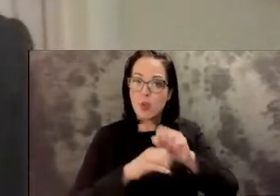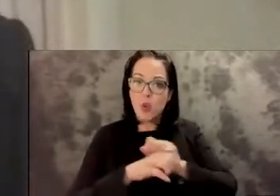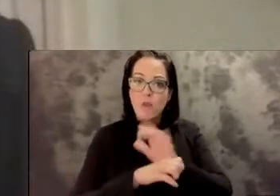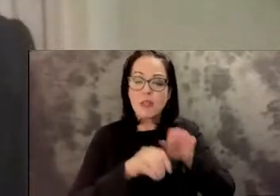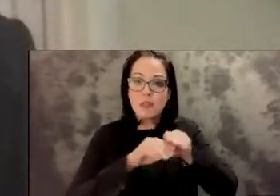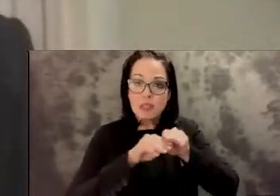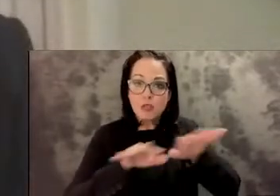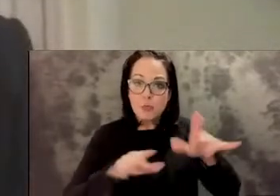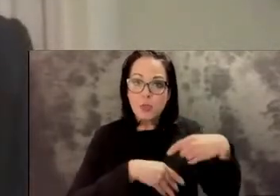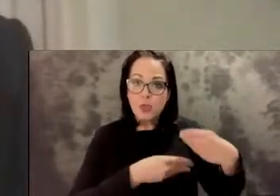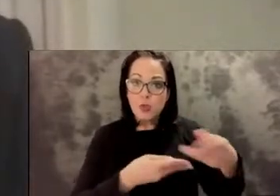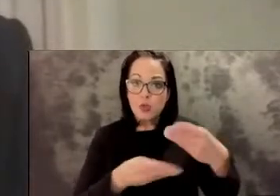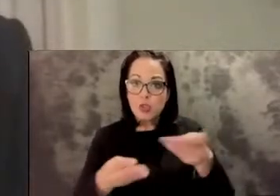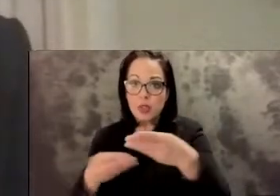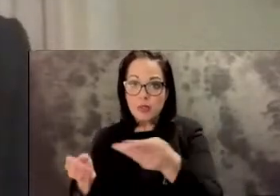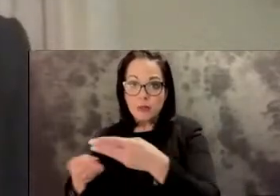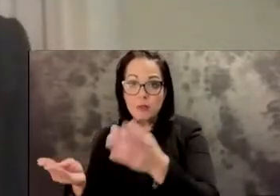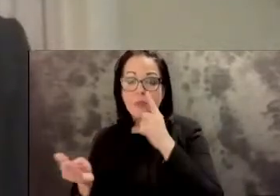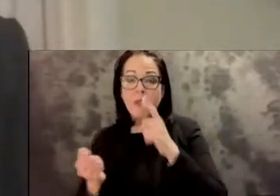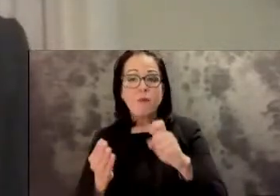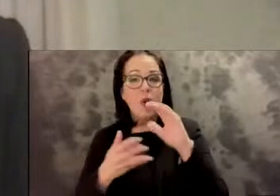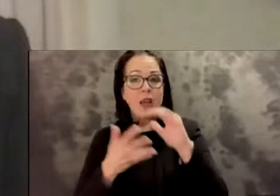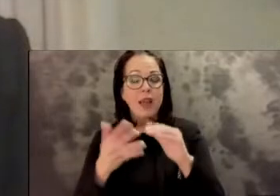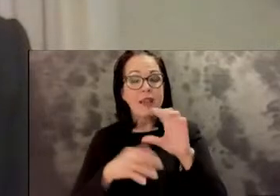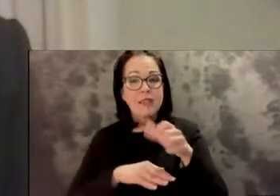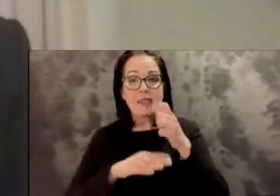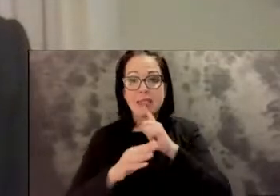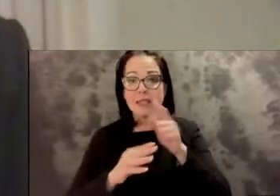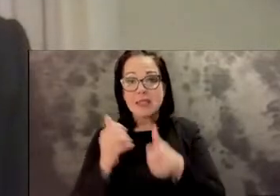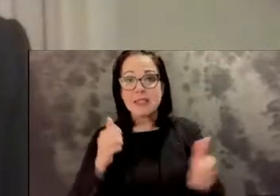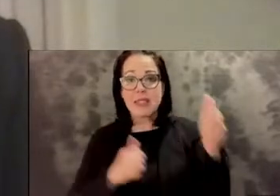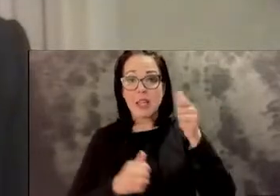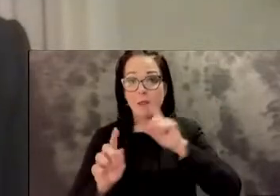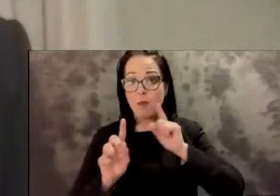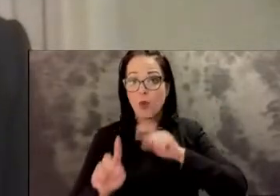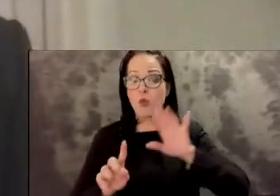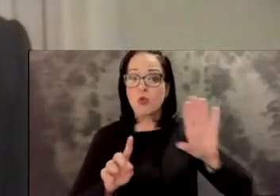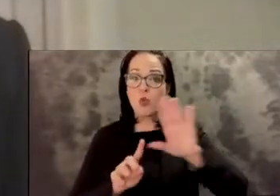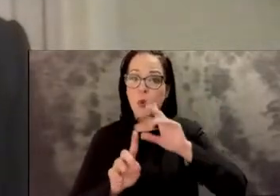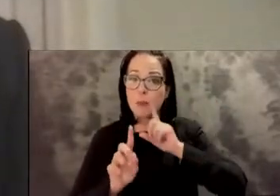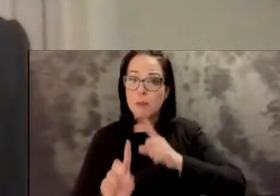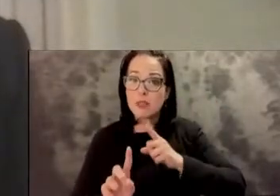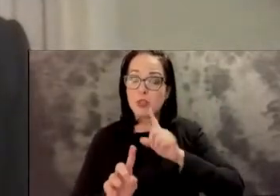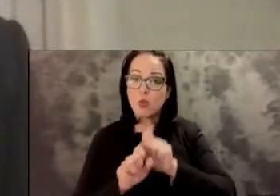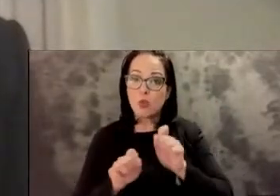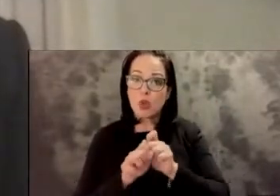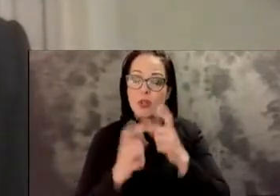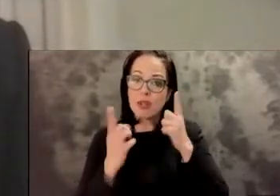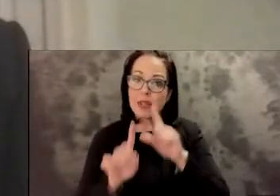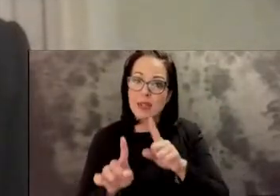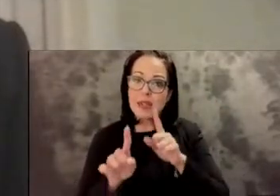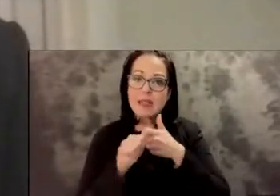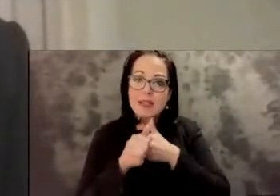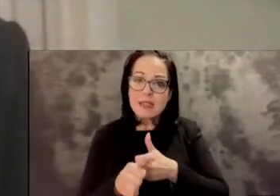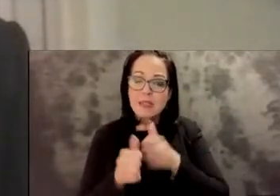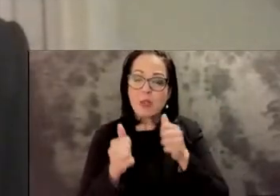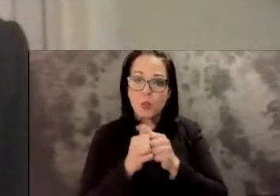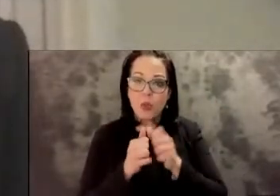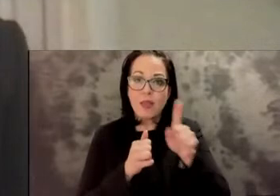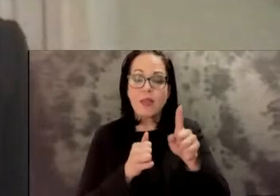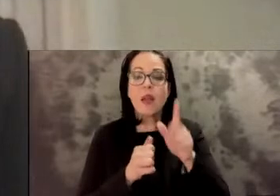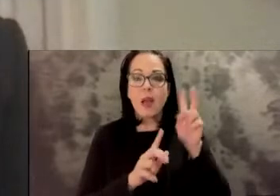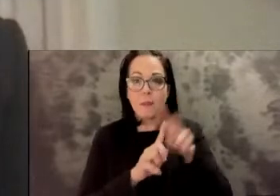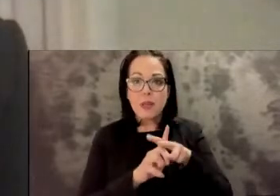The executive order establishing this task force states that your mission and work shall be conducted consistent with applicable law.